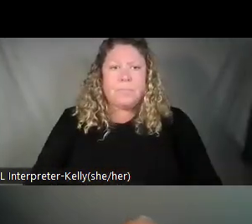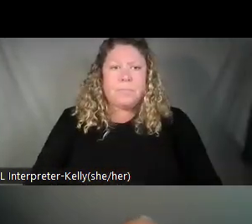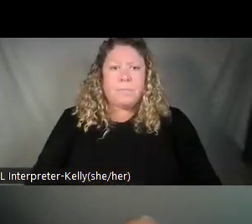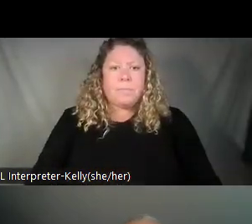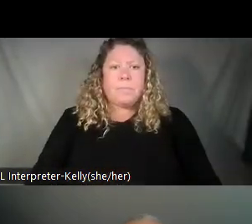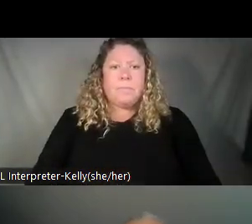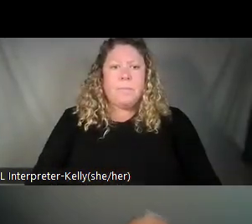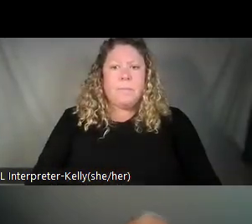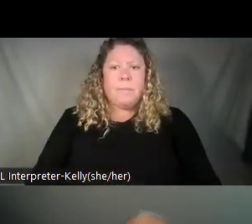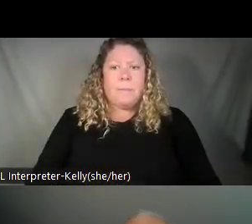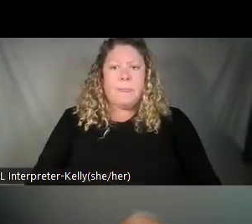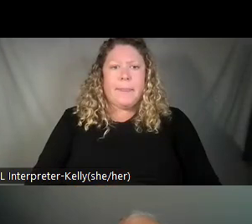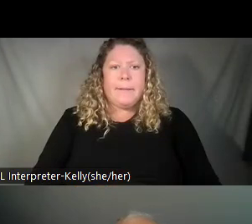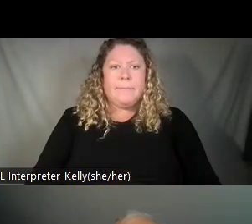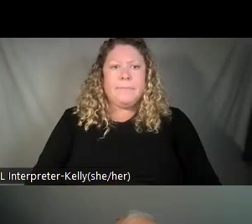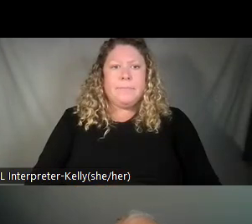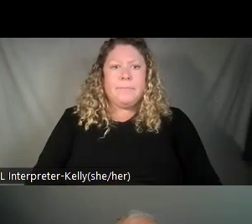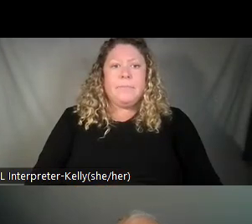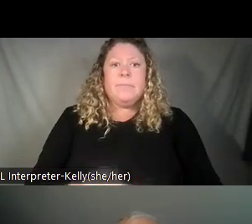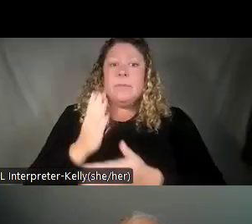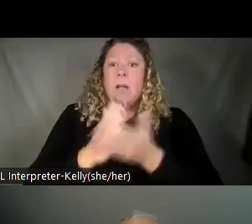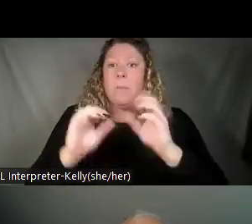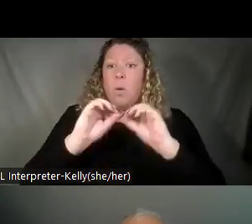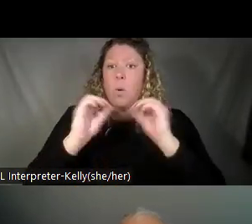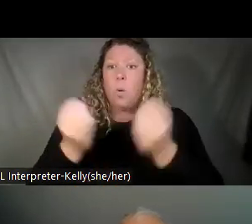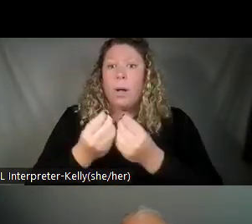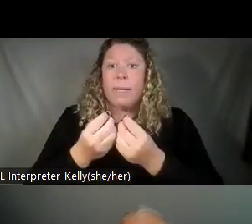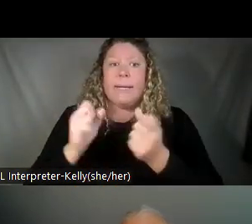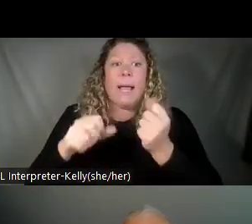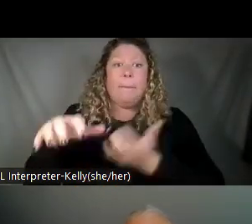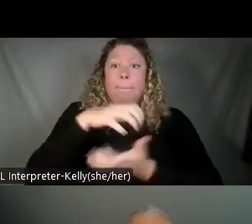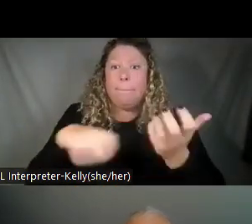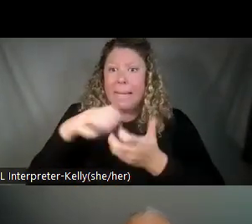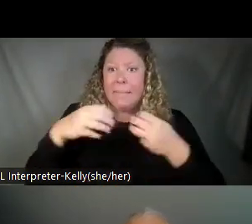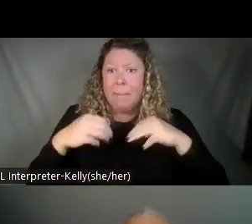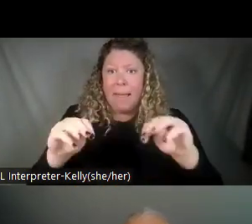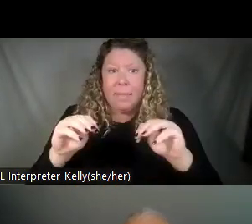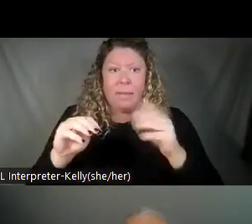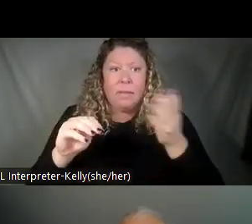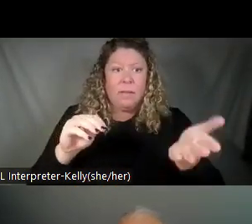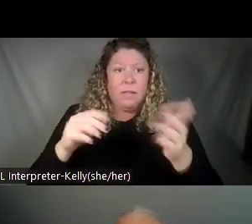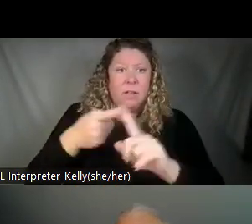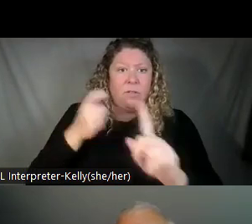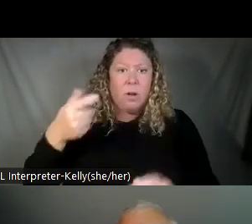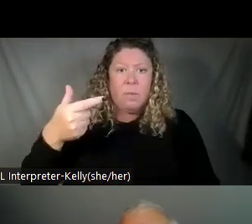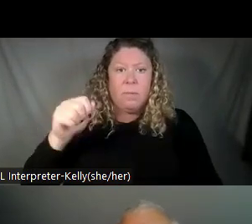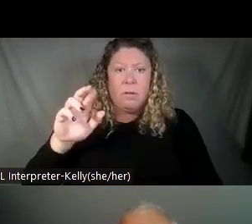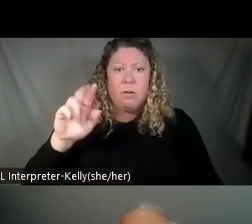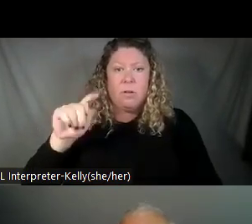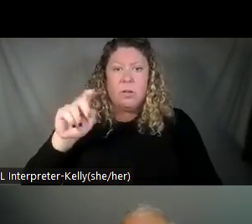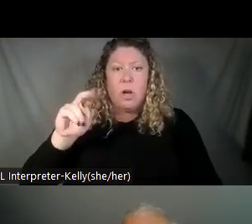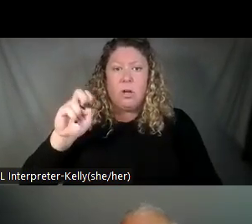There's some organizations that combine methods. We see here this diagram from the Gartner Group, where they put